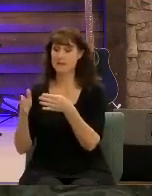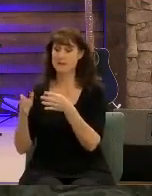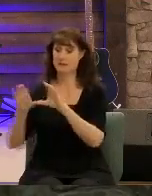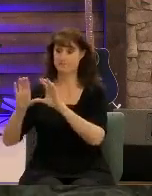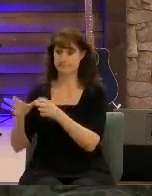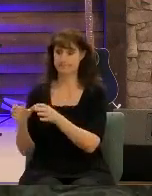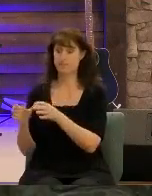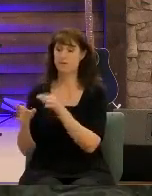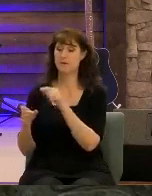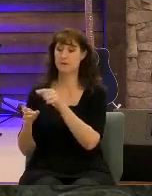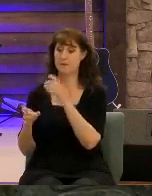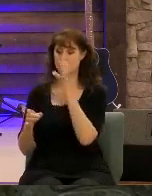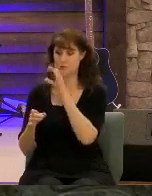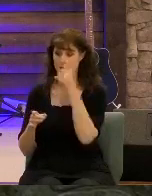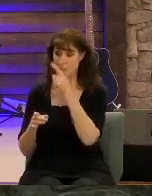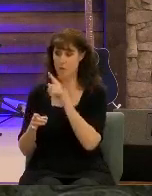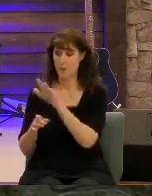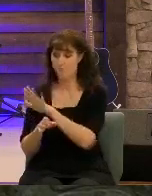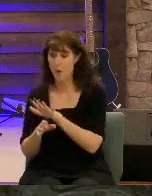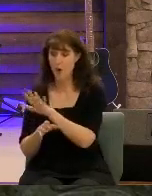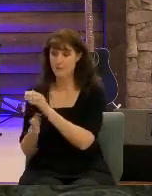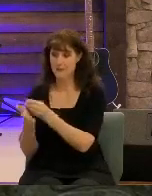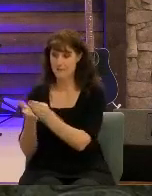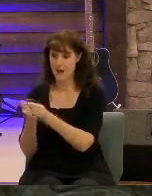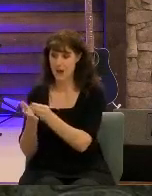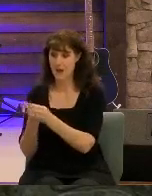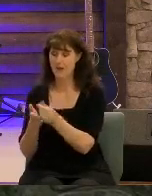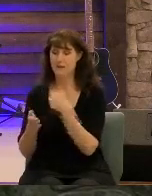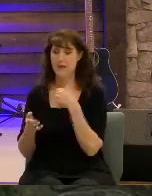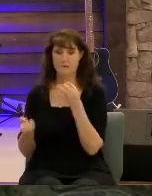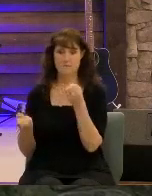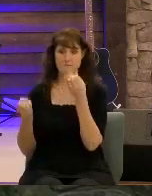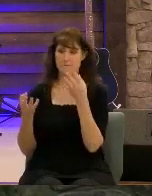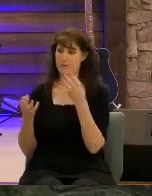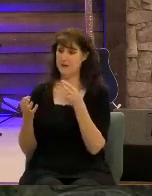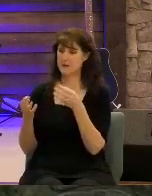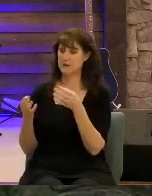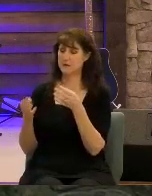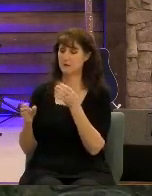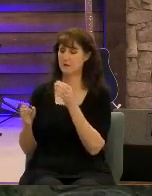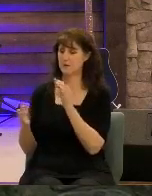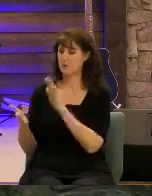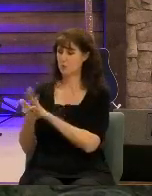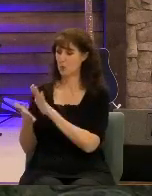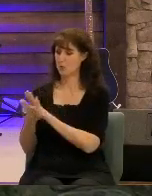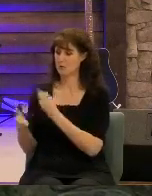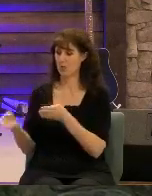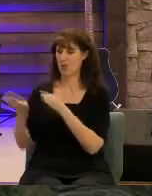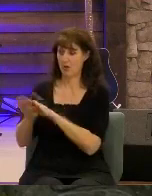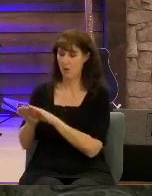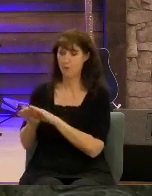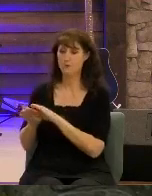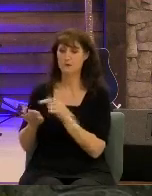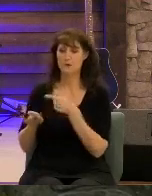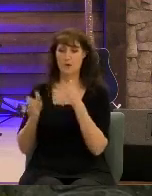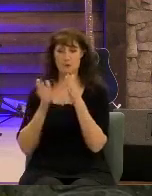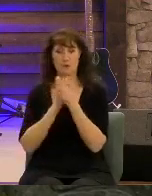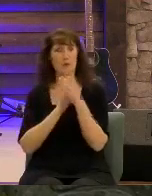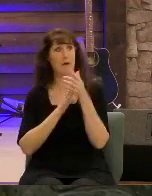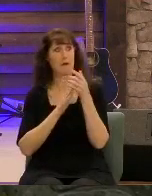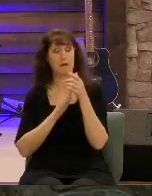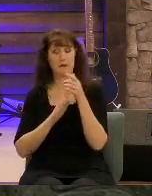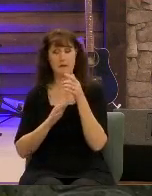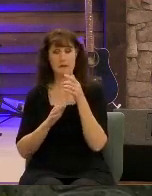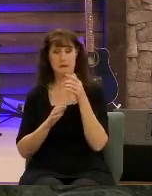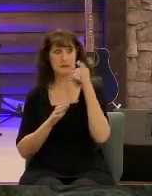them search for some property. There's a lot of closed schools there. And just pray for the favor of God that that the government would give us one of